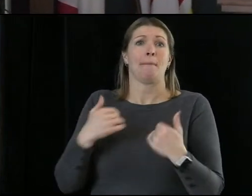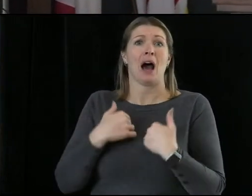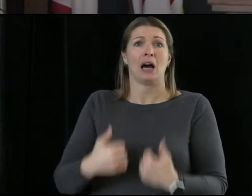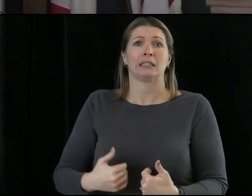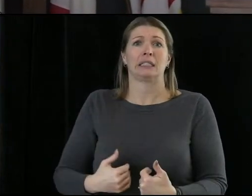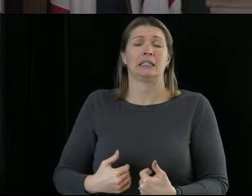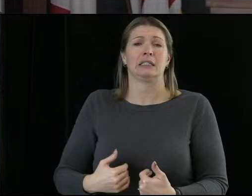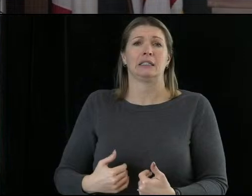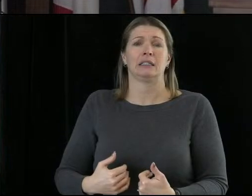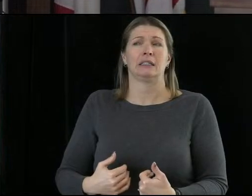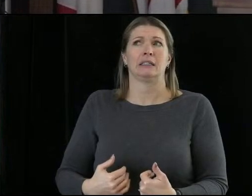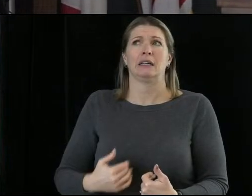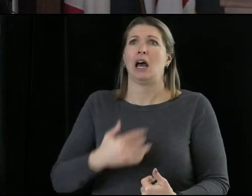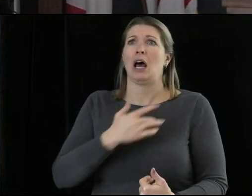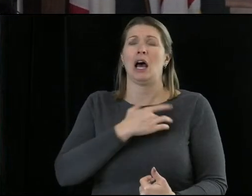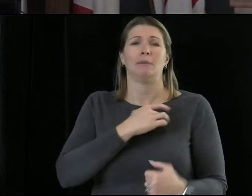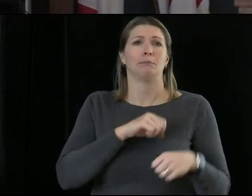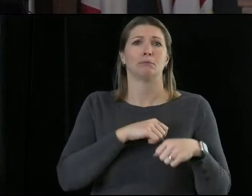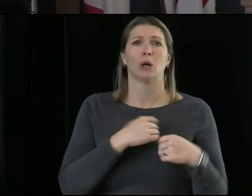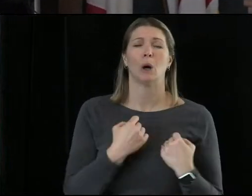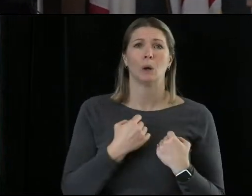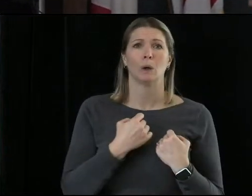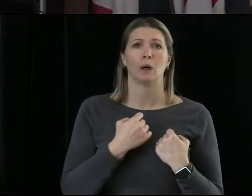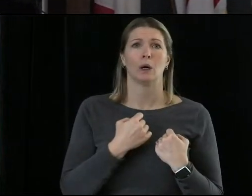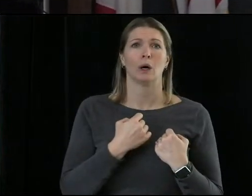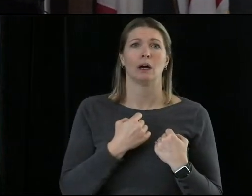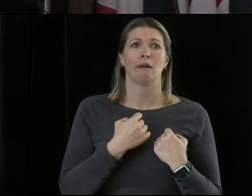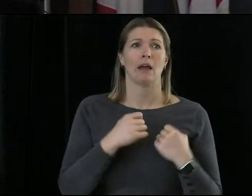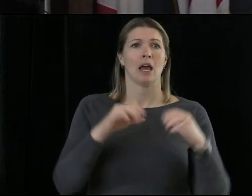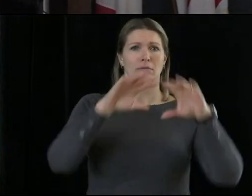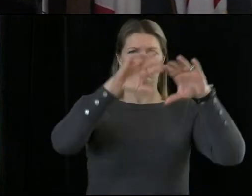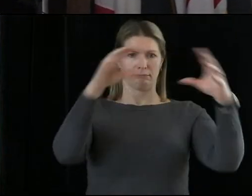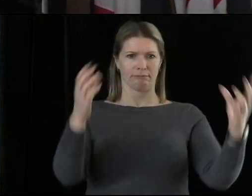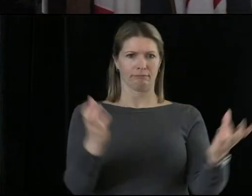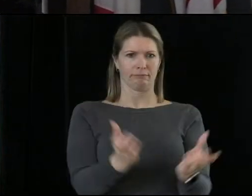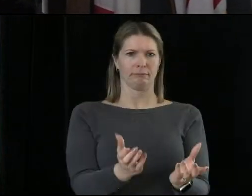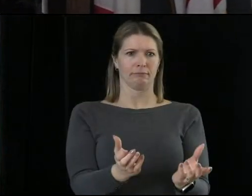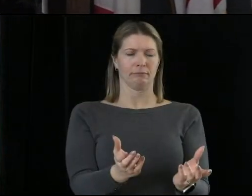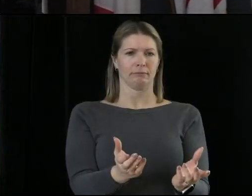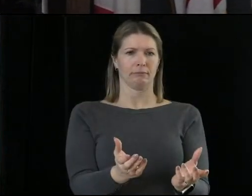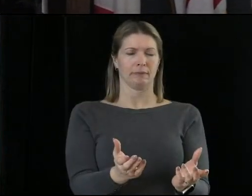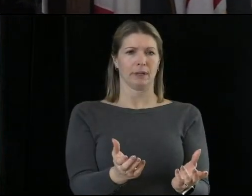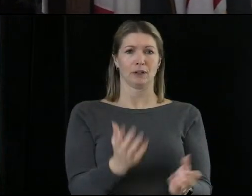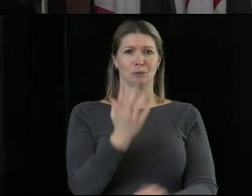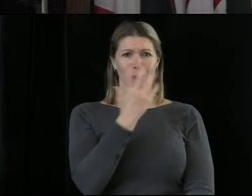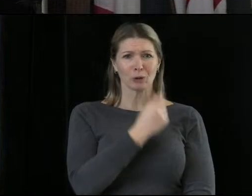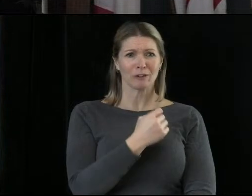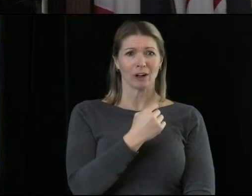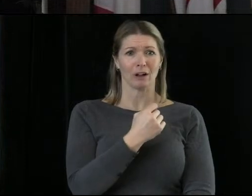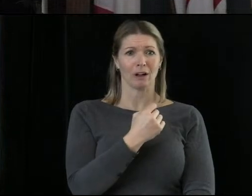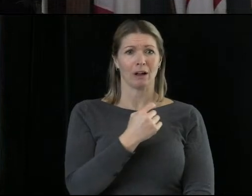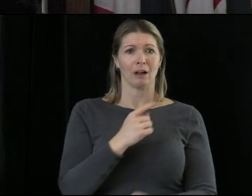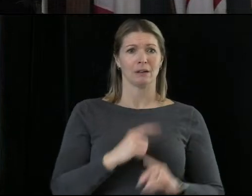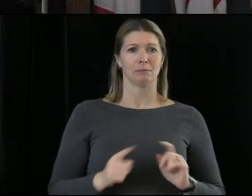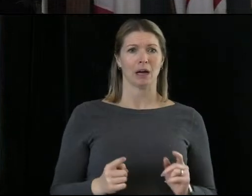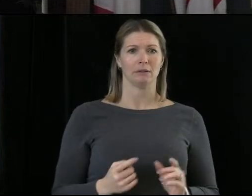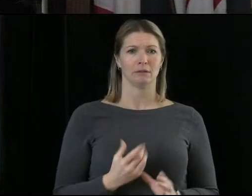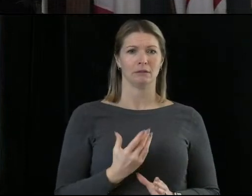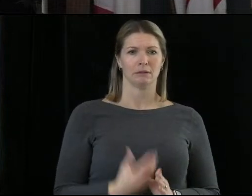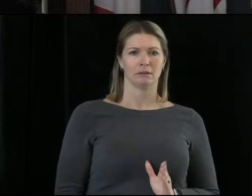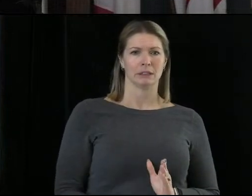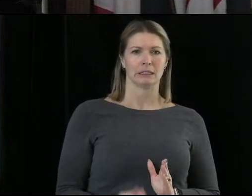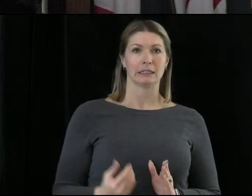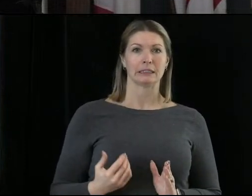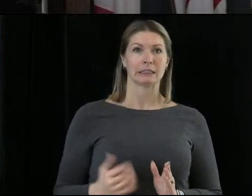It's beautiful, but it's stark and heart-wrenching too, because we still don't have